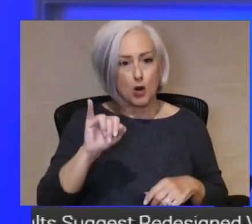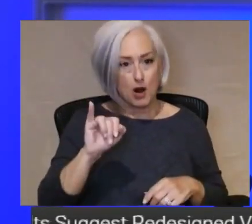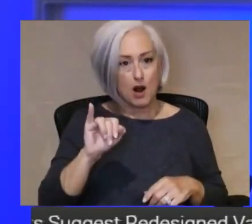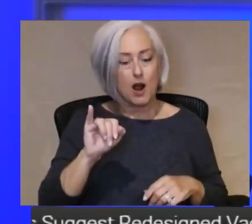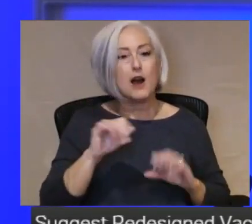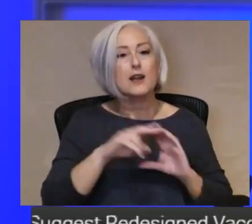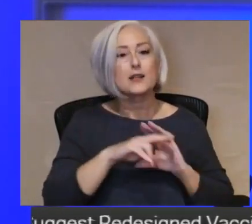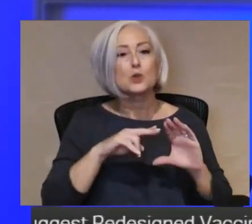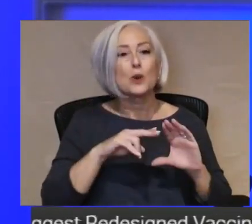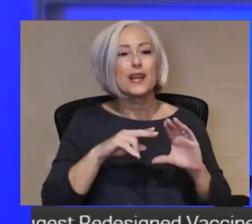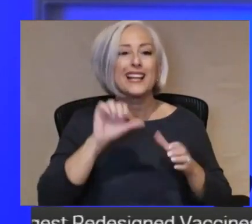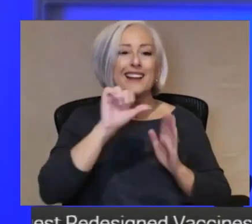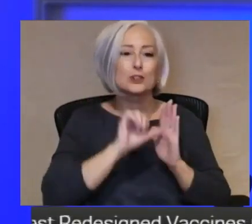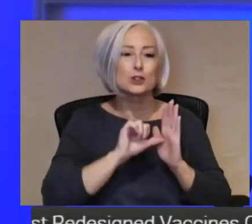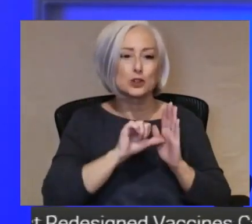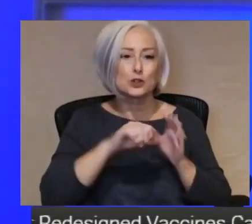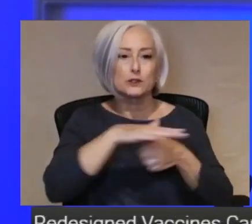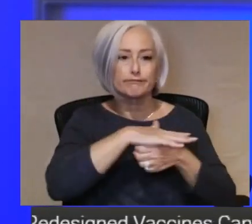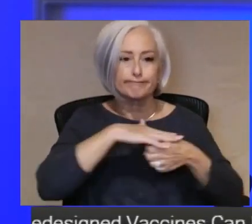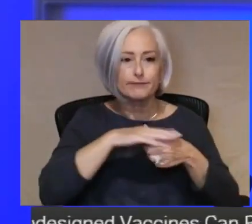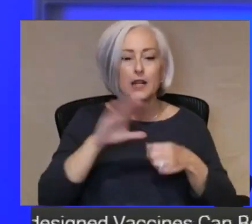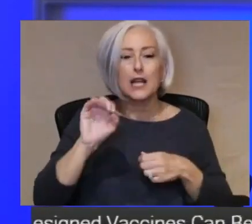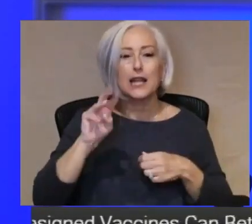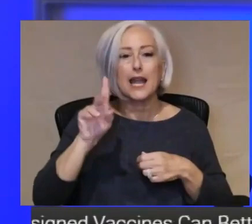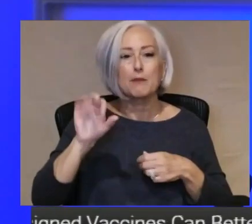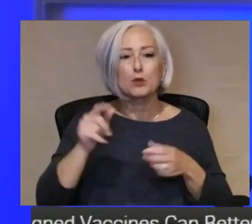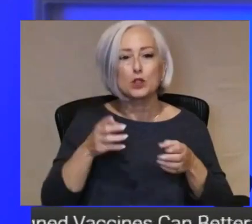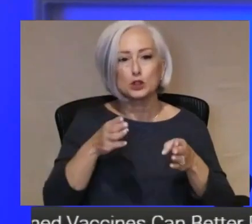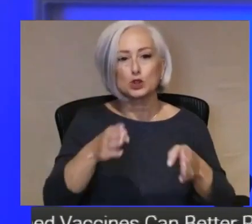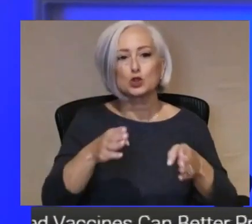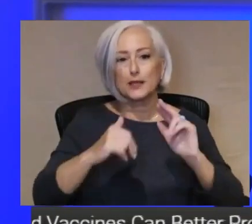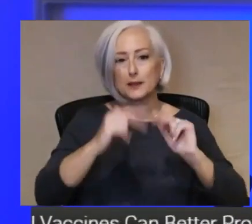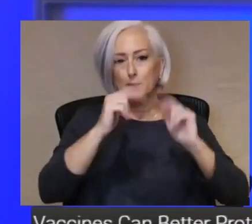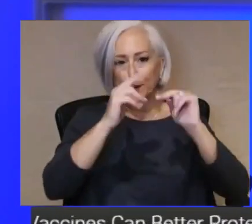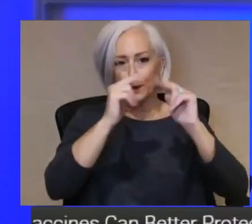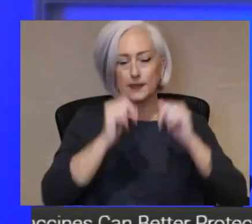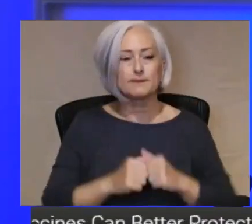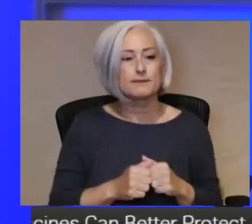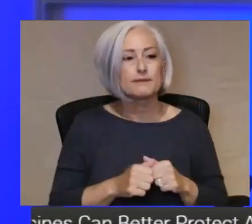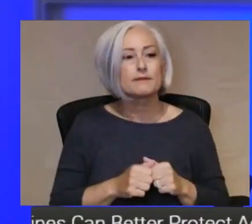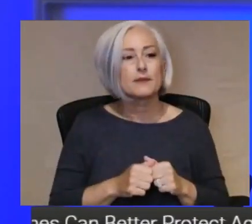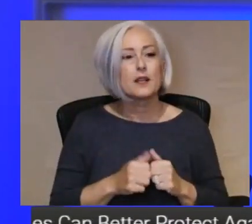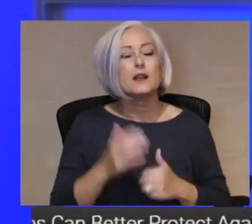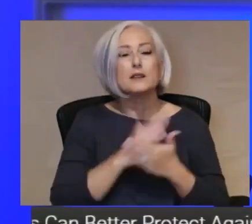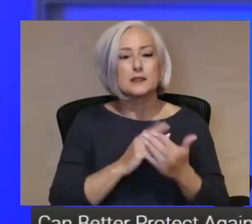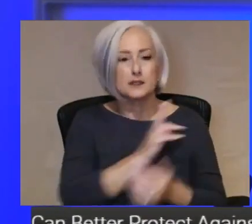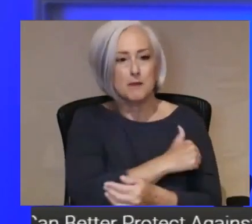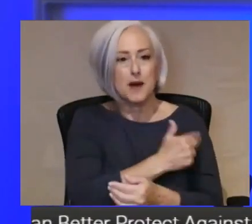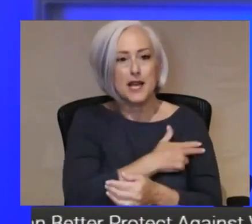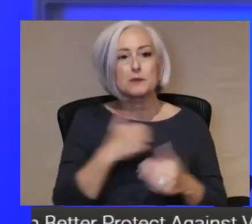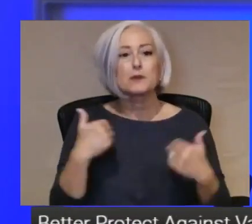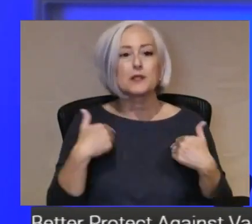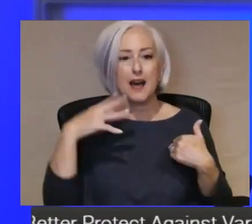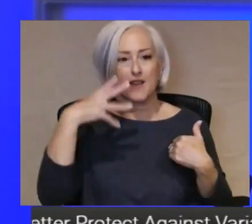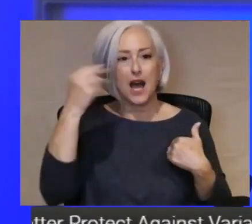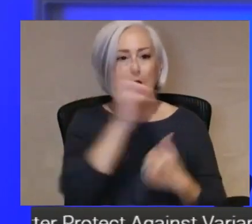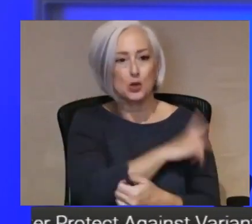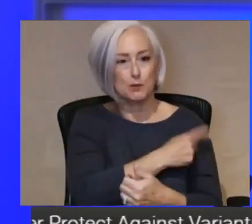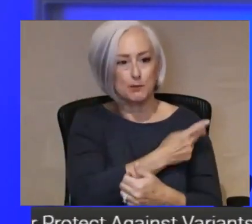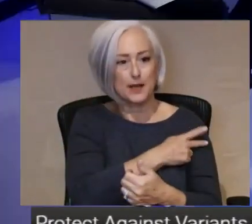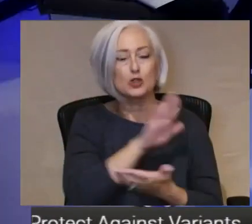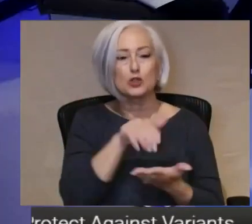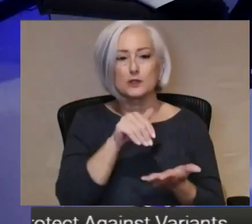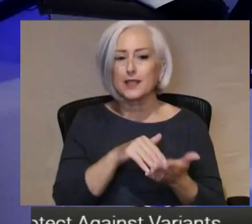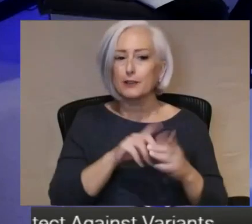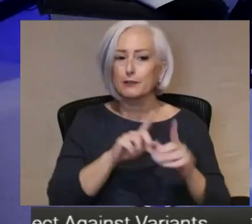area in Cambridge. Some hospitals have it done more at an outpatient center, depending on where they have it done.